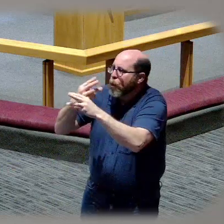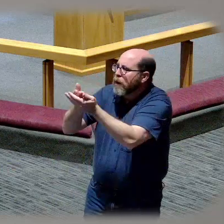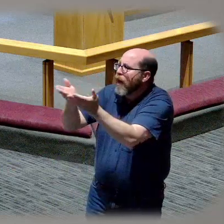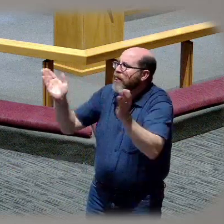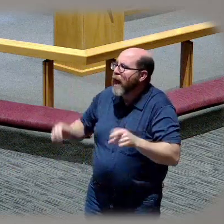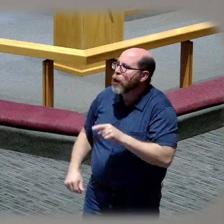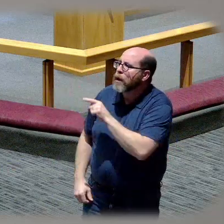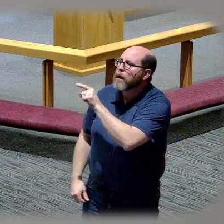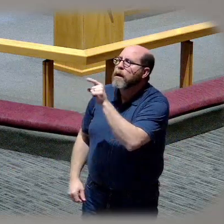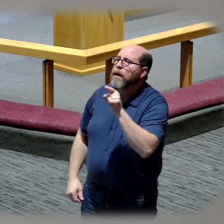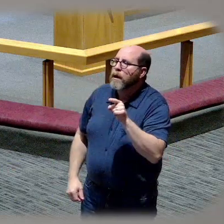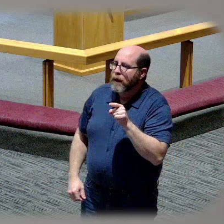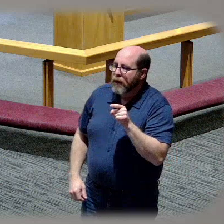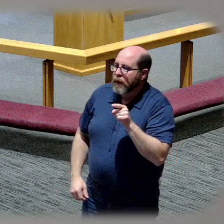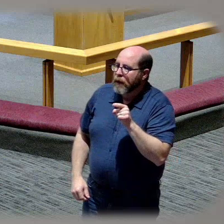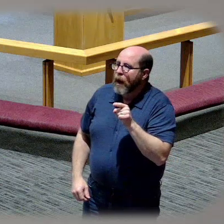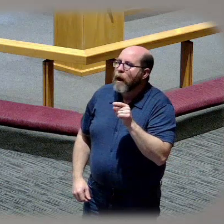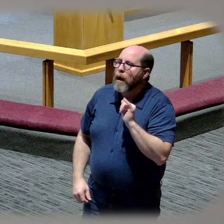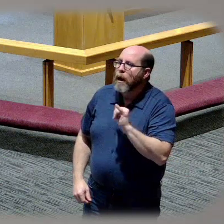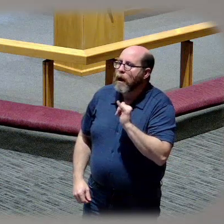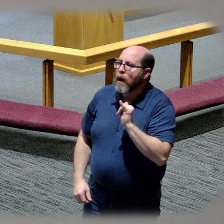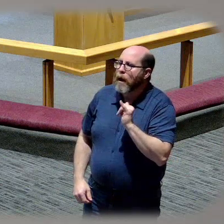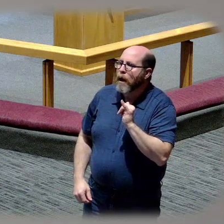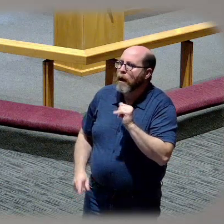differently than those around us.